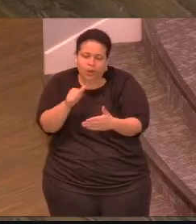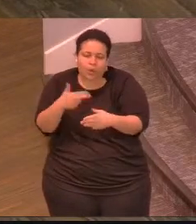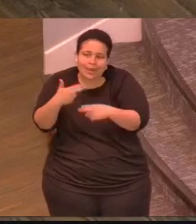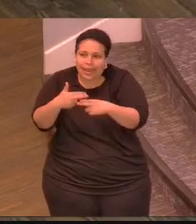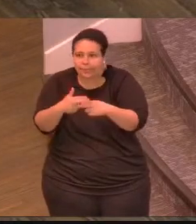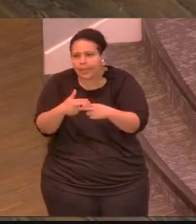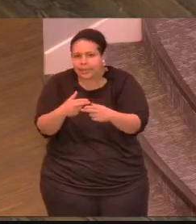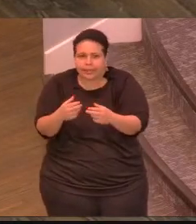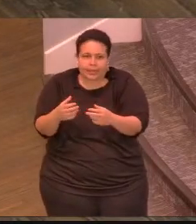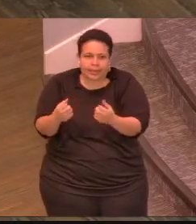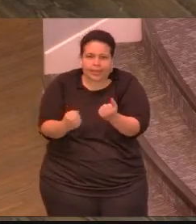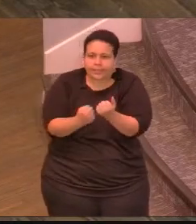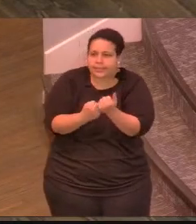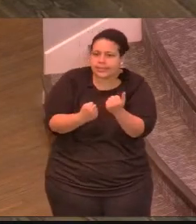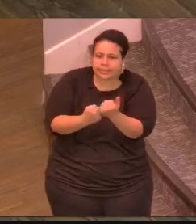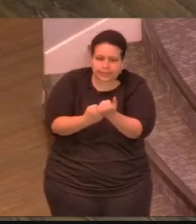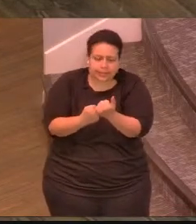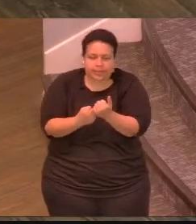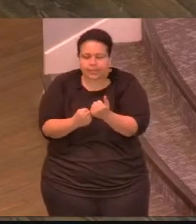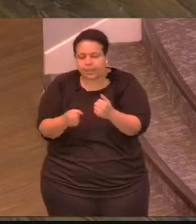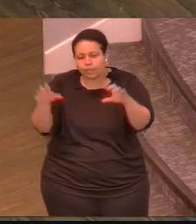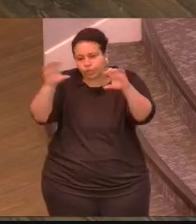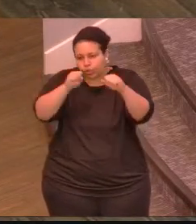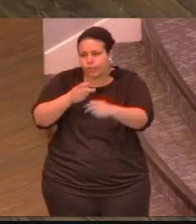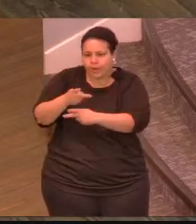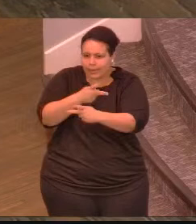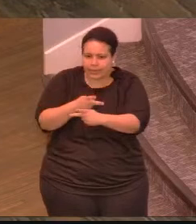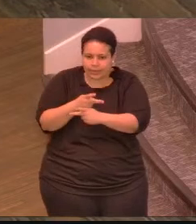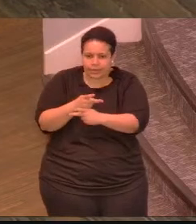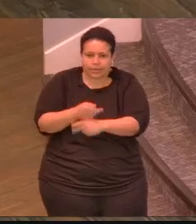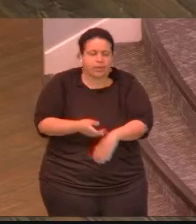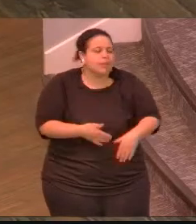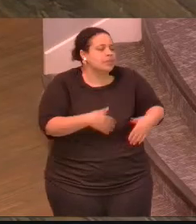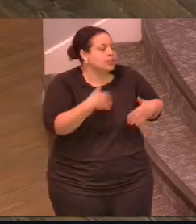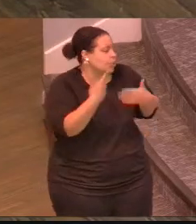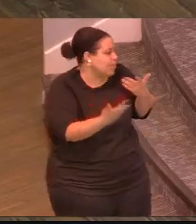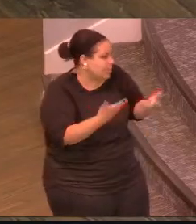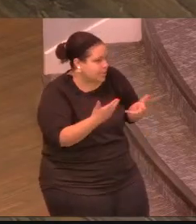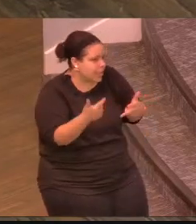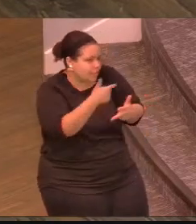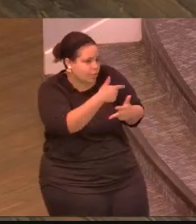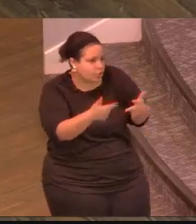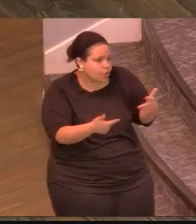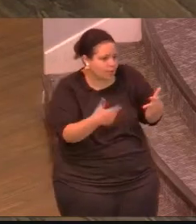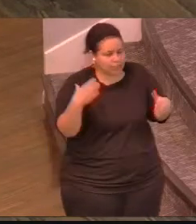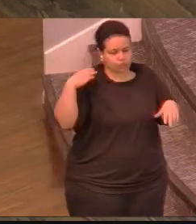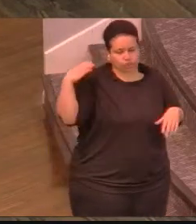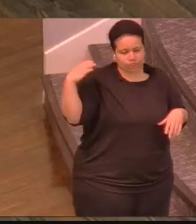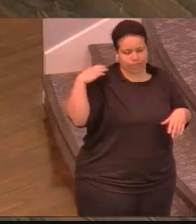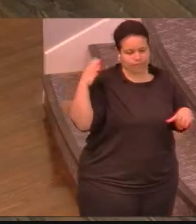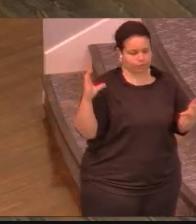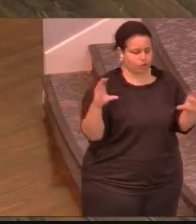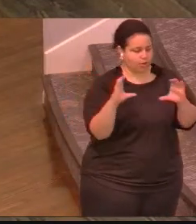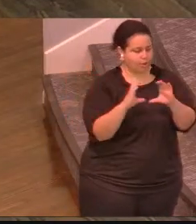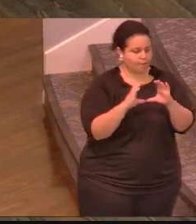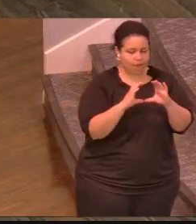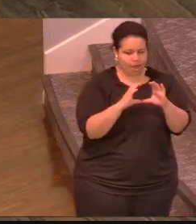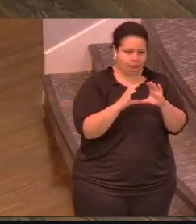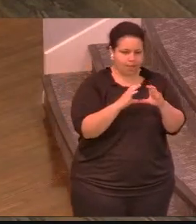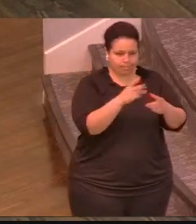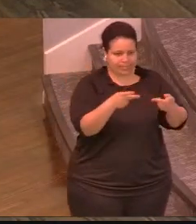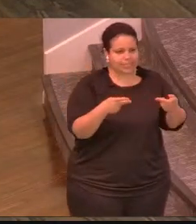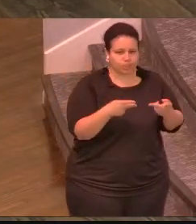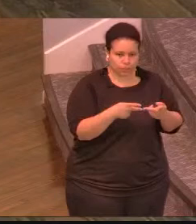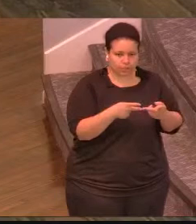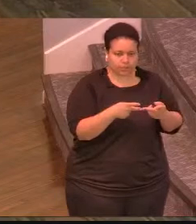but I think Dr. Thomas. So like one of it might be 3 of our chief, like certified chief positions, and then we